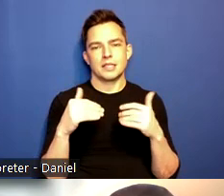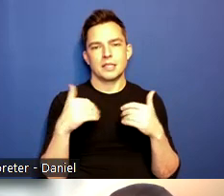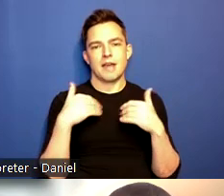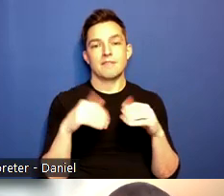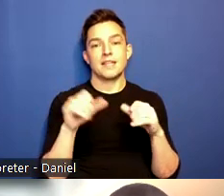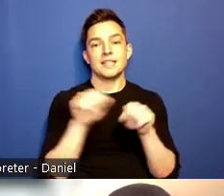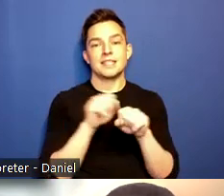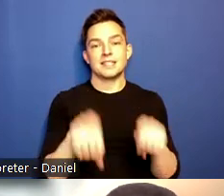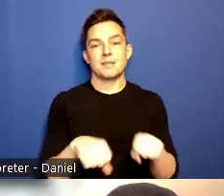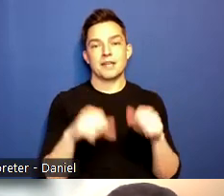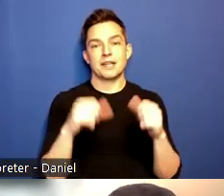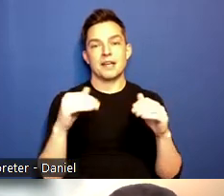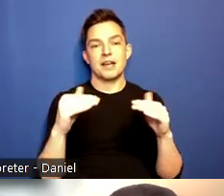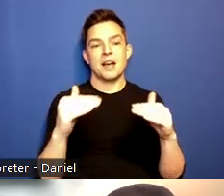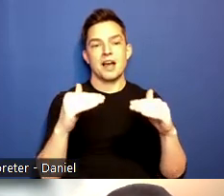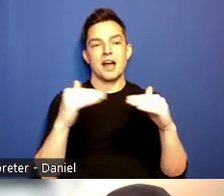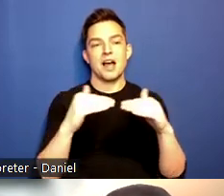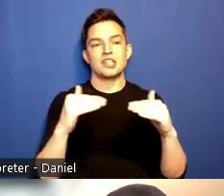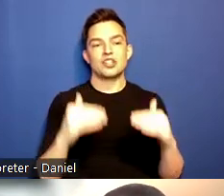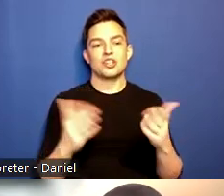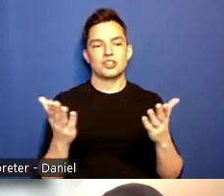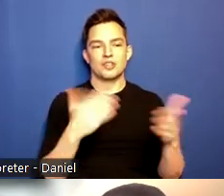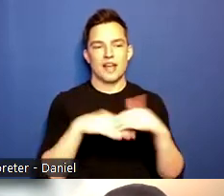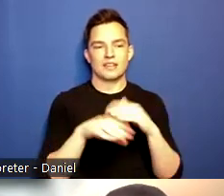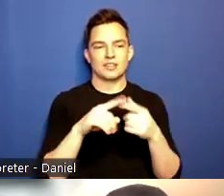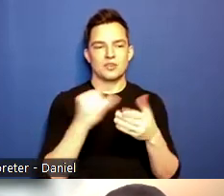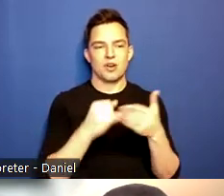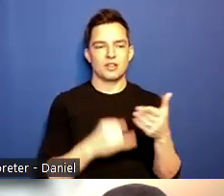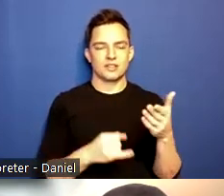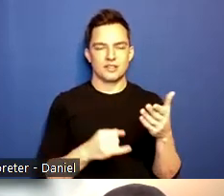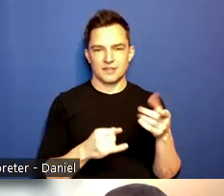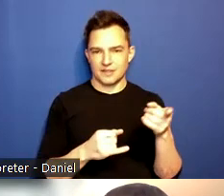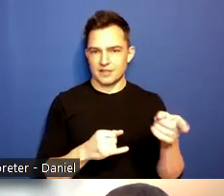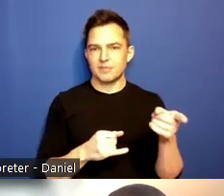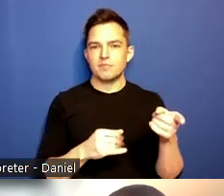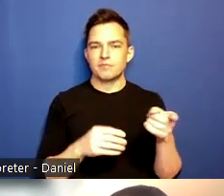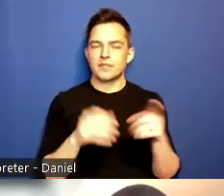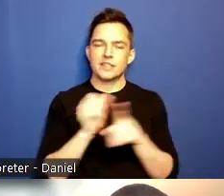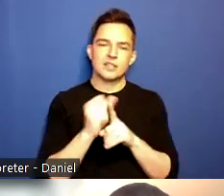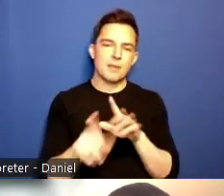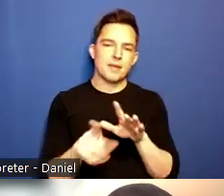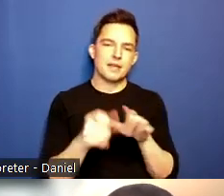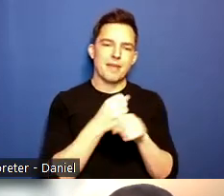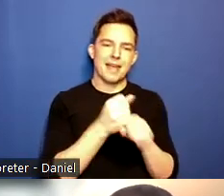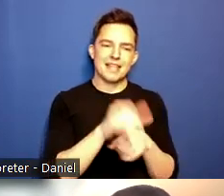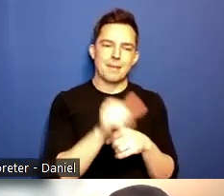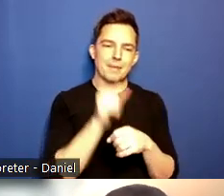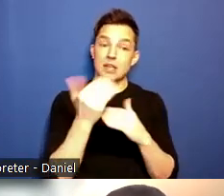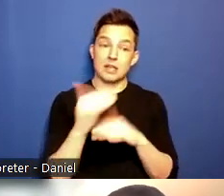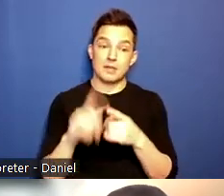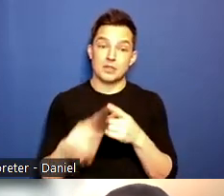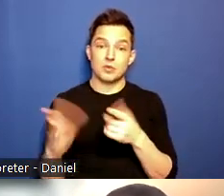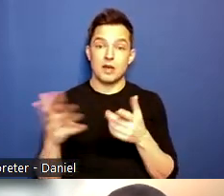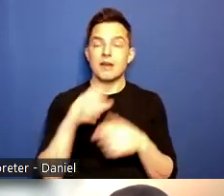underserved access to the arts, and barriers to participation that may create that may include, but are certainly not limited to,